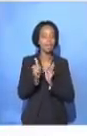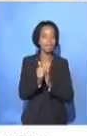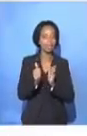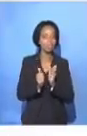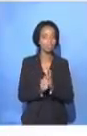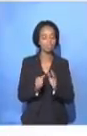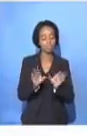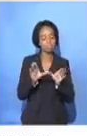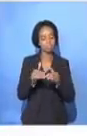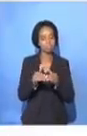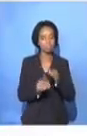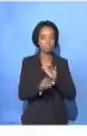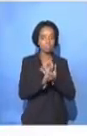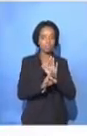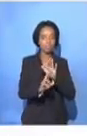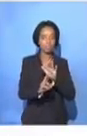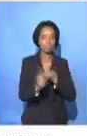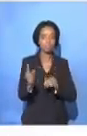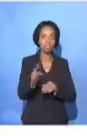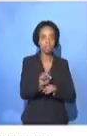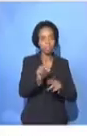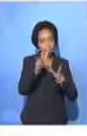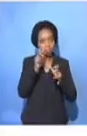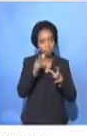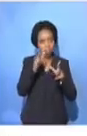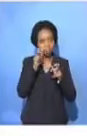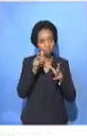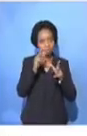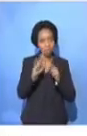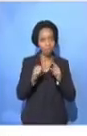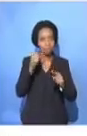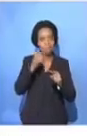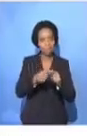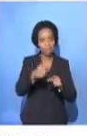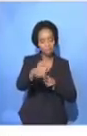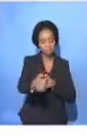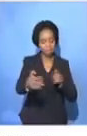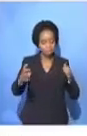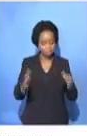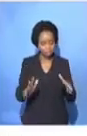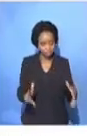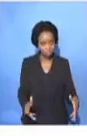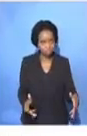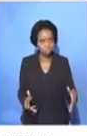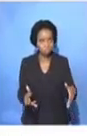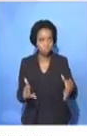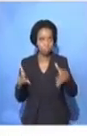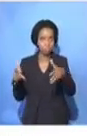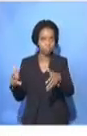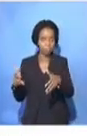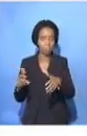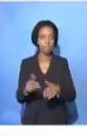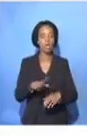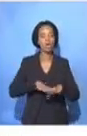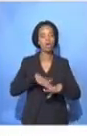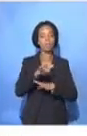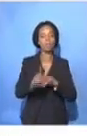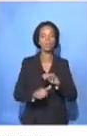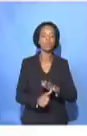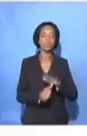process up to the moment the ballot boxes were dispatched through customs. More importantly,